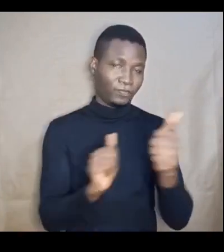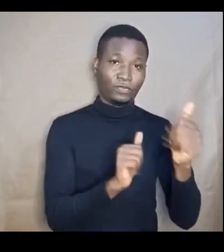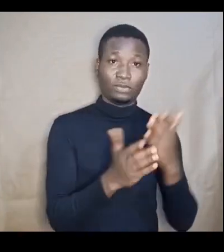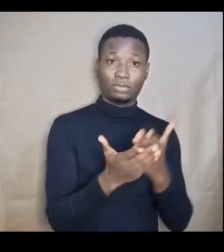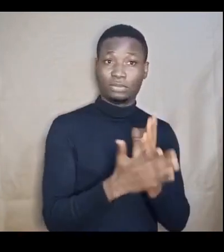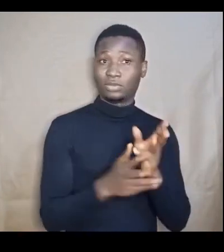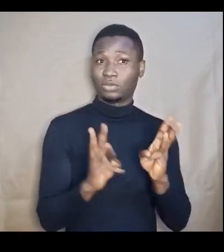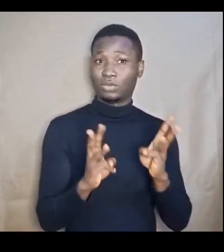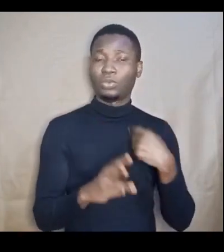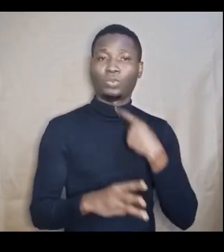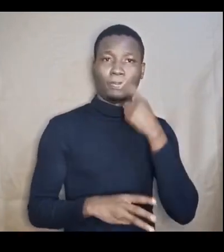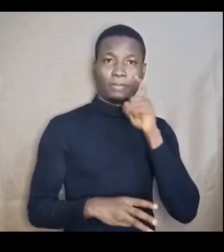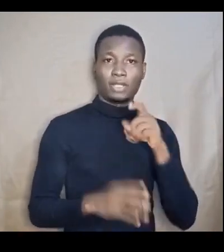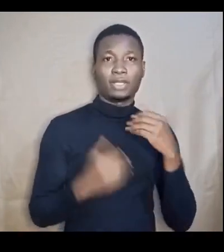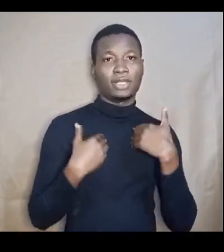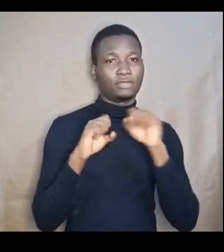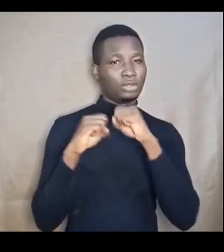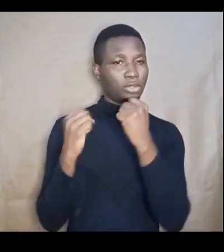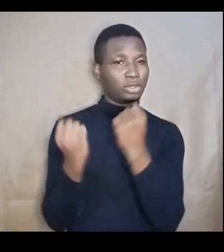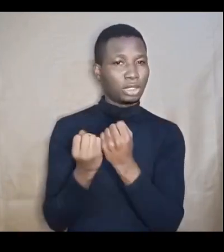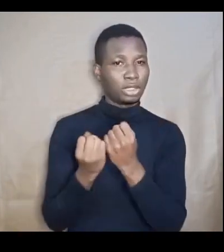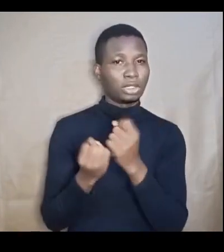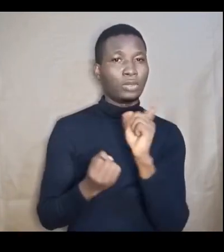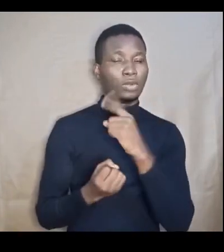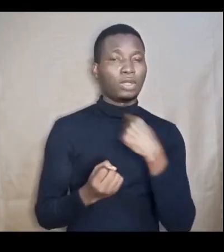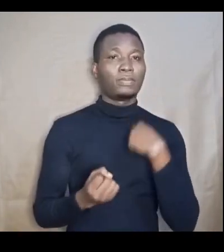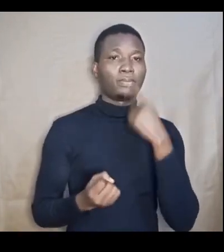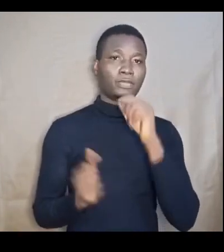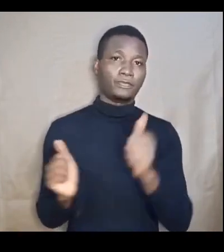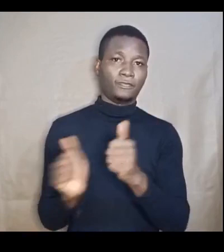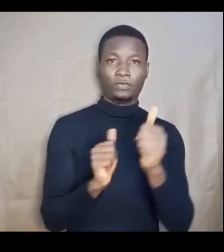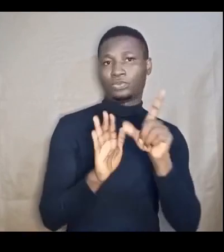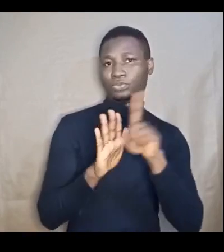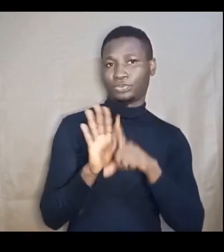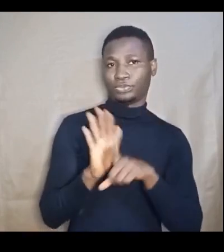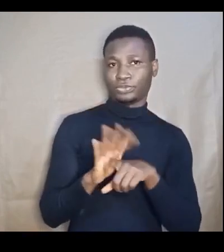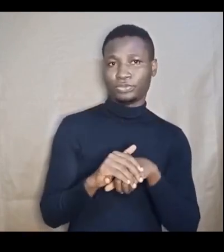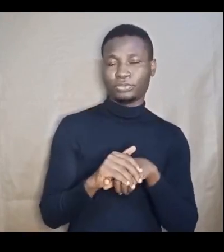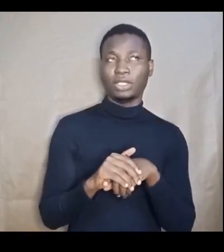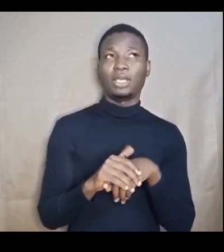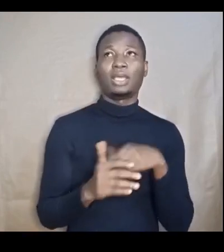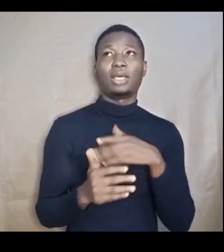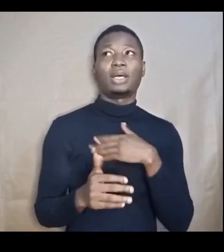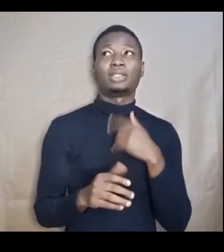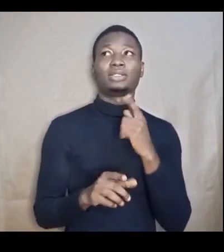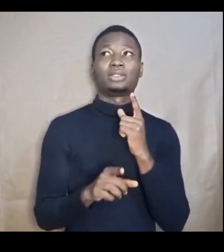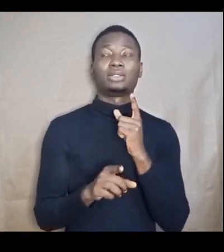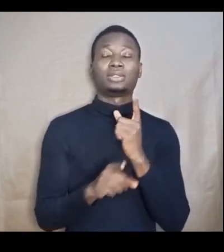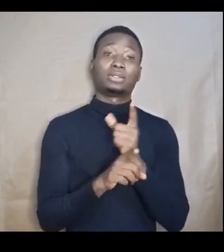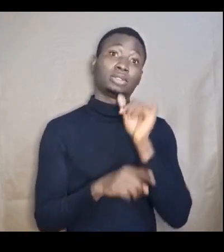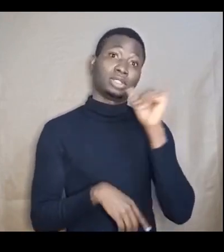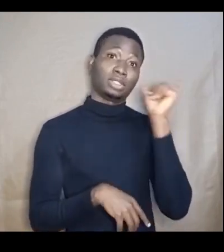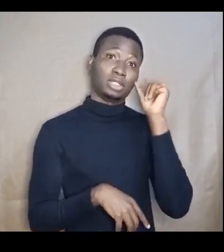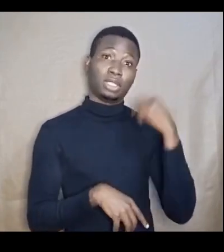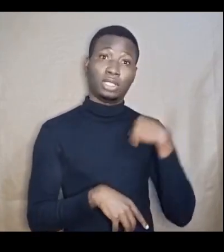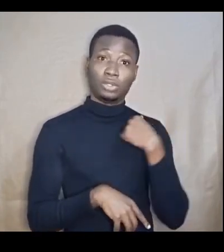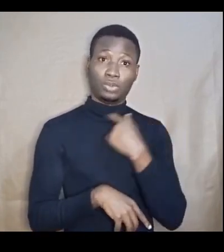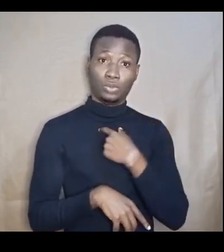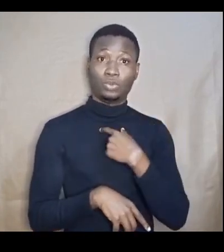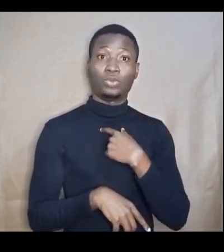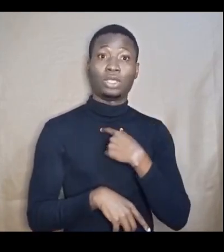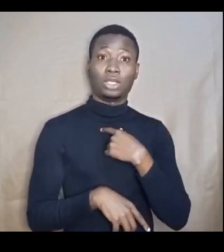is consequence. And let me say this. Yesterday, we made good our promise to begin the process